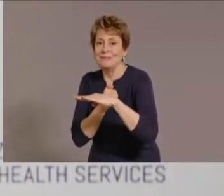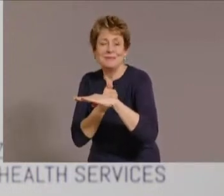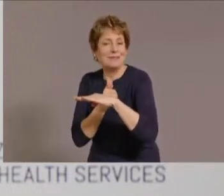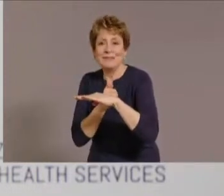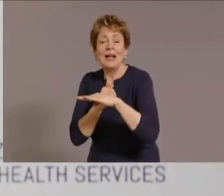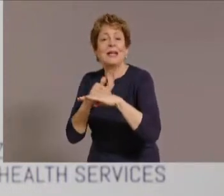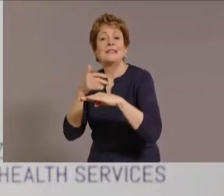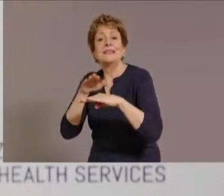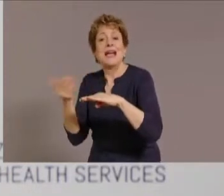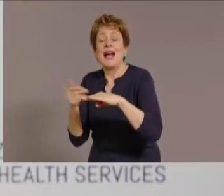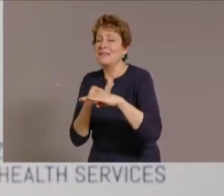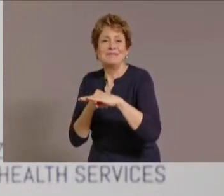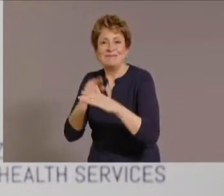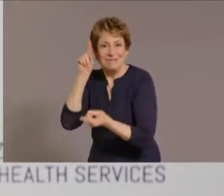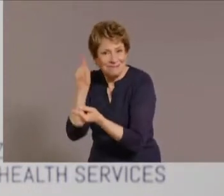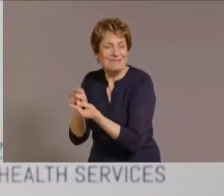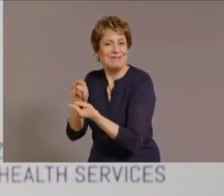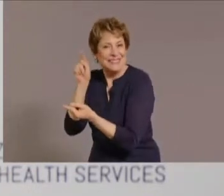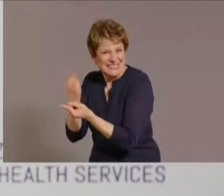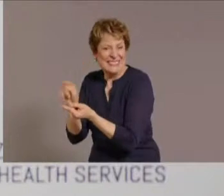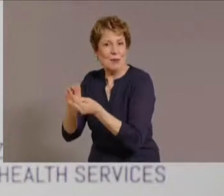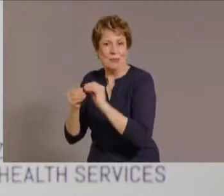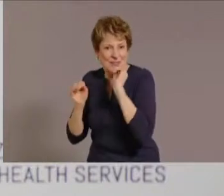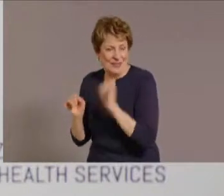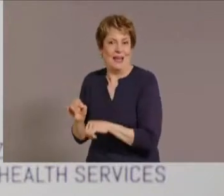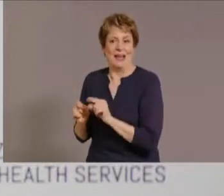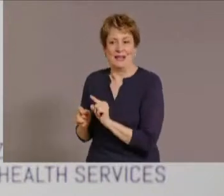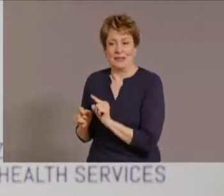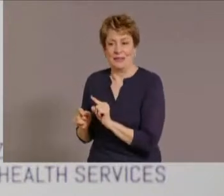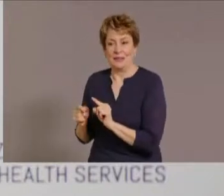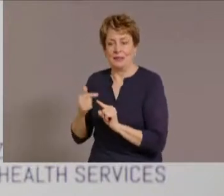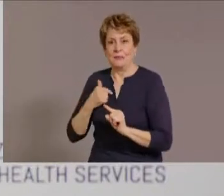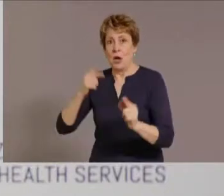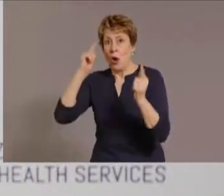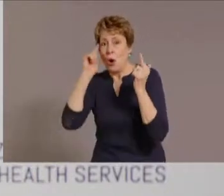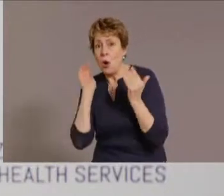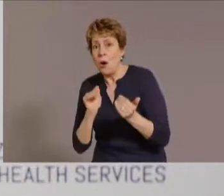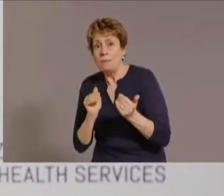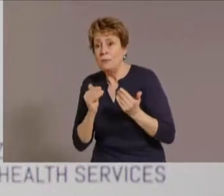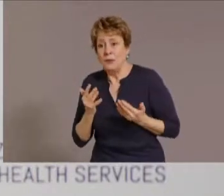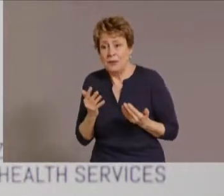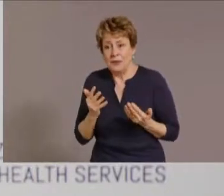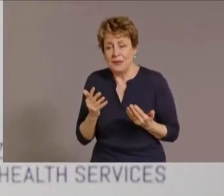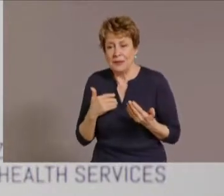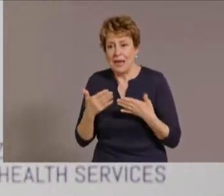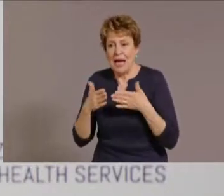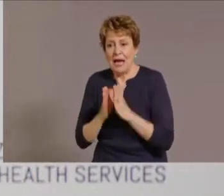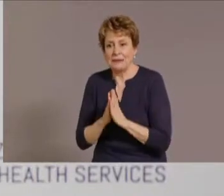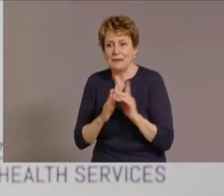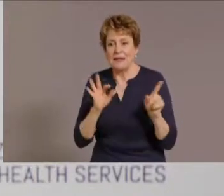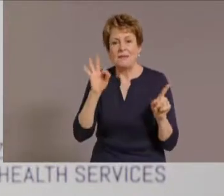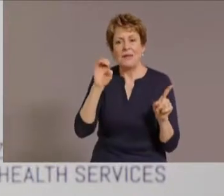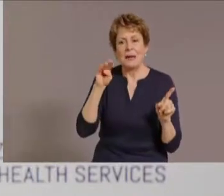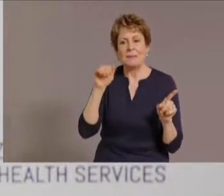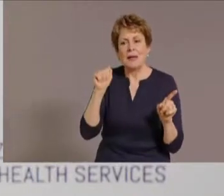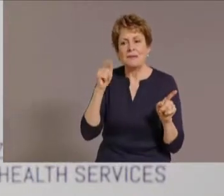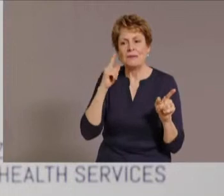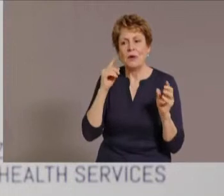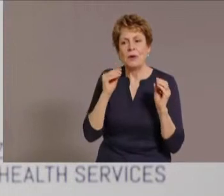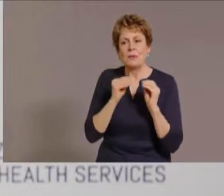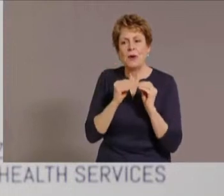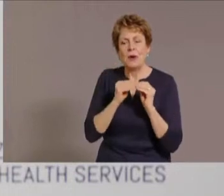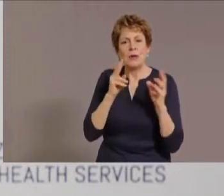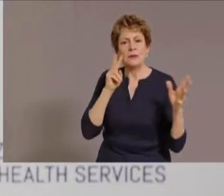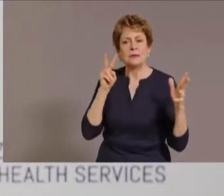What I would hope, and again, I keep asking FEMA for my crystal ball. I haven't gotten one yet, but